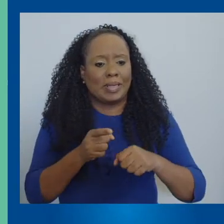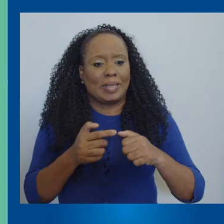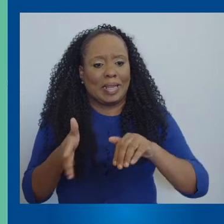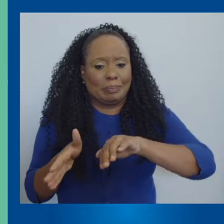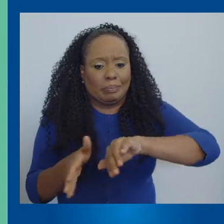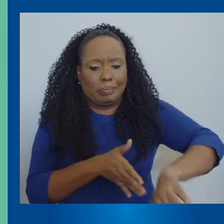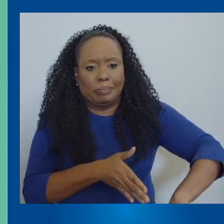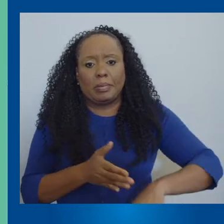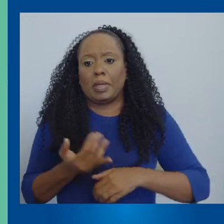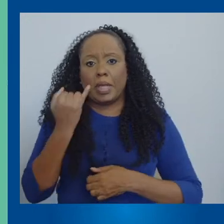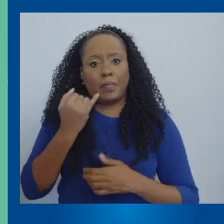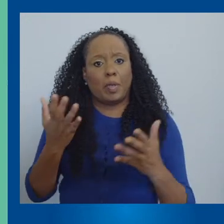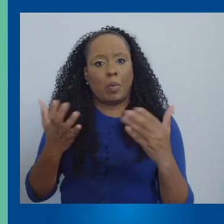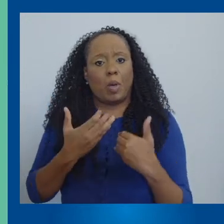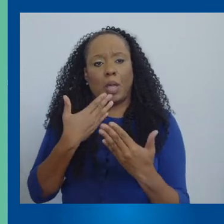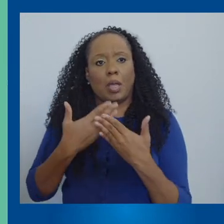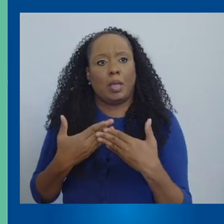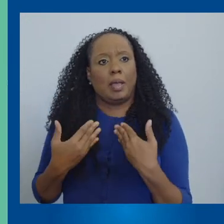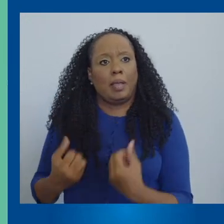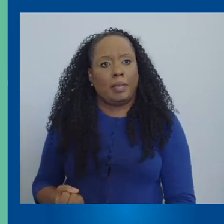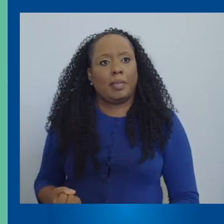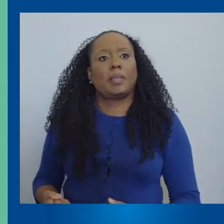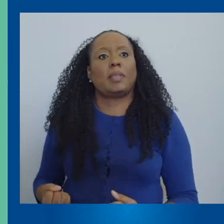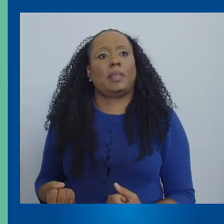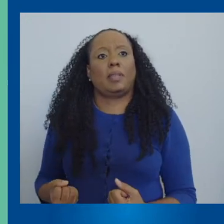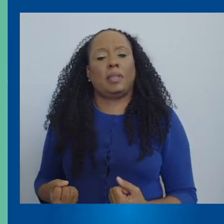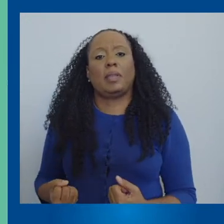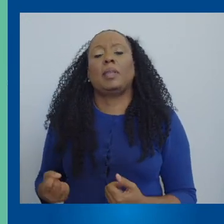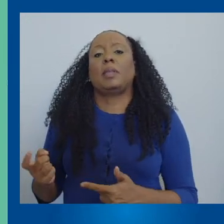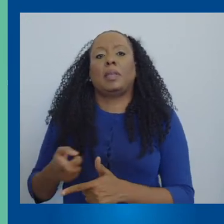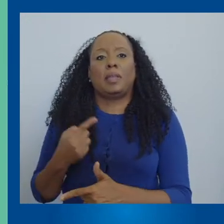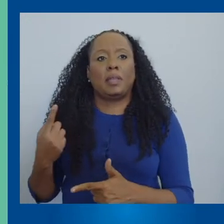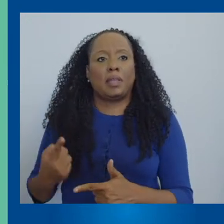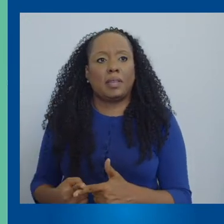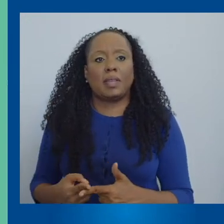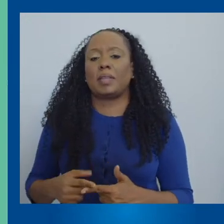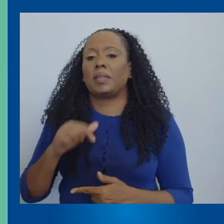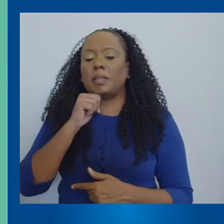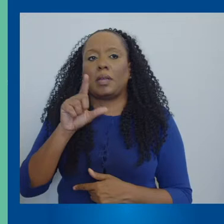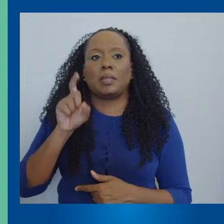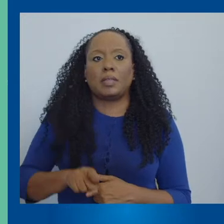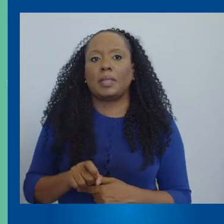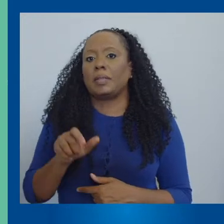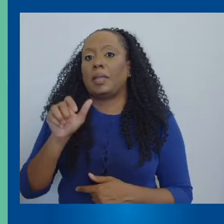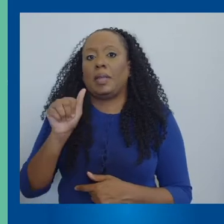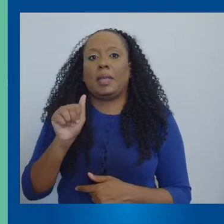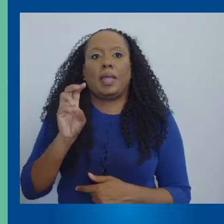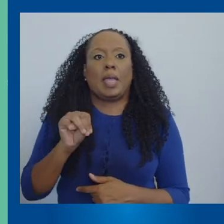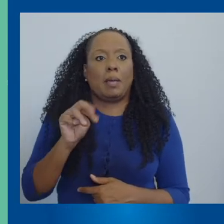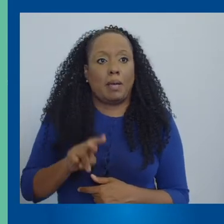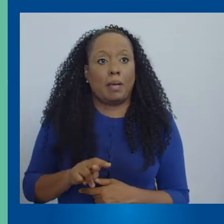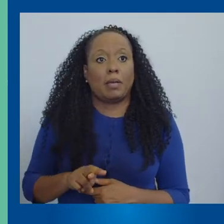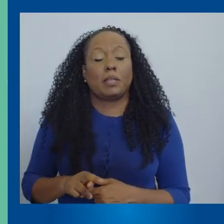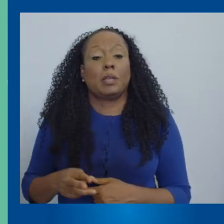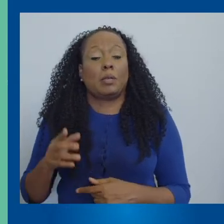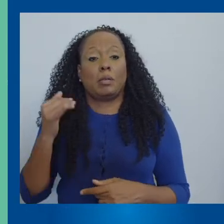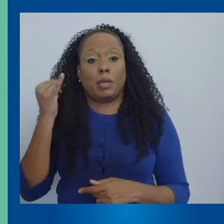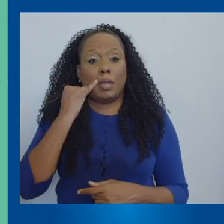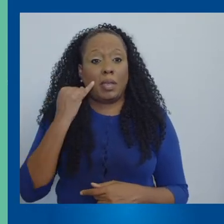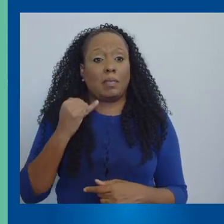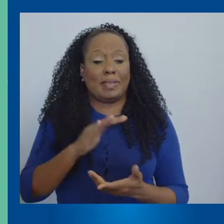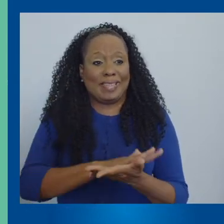the health of the populations, then there will be less need for antimicrobials. And so there are benefits all